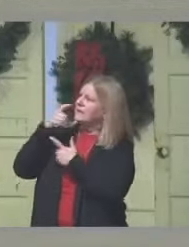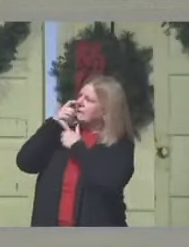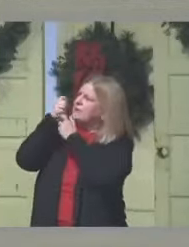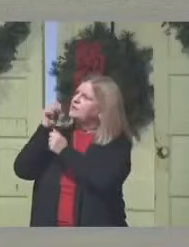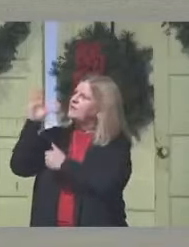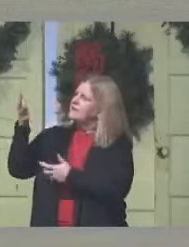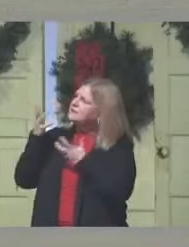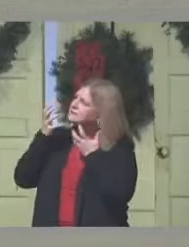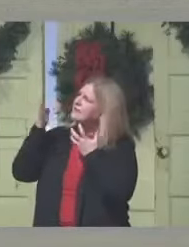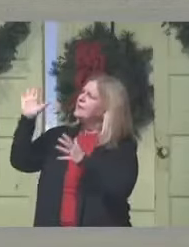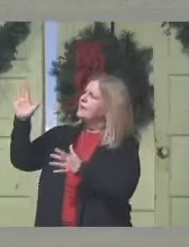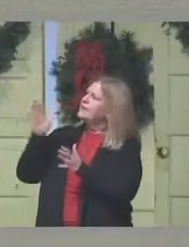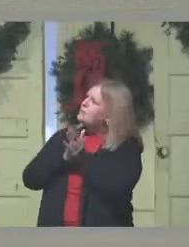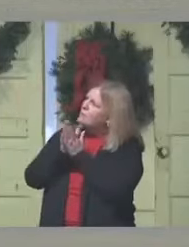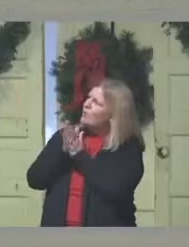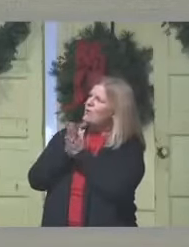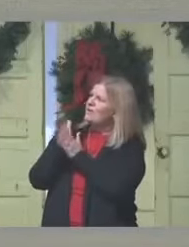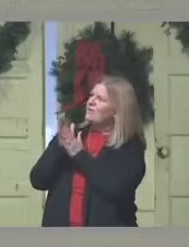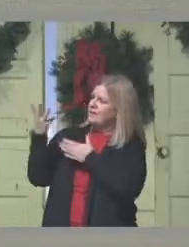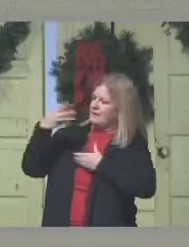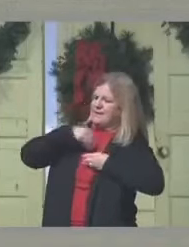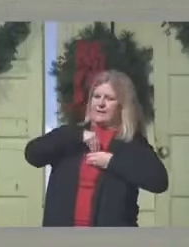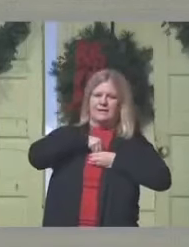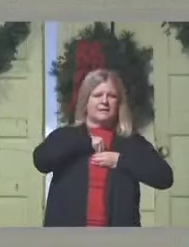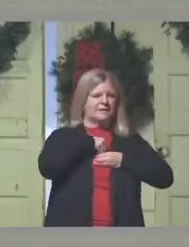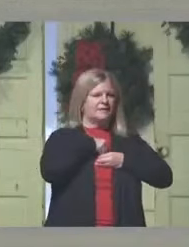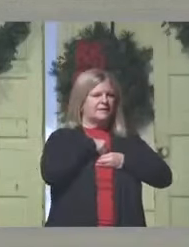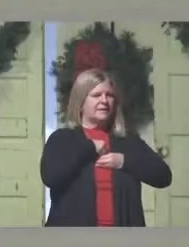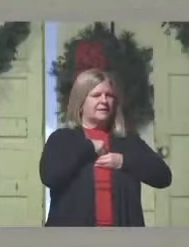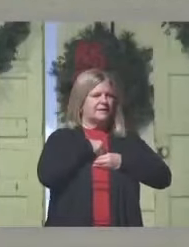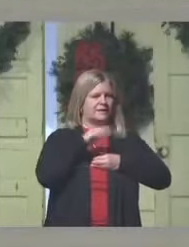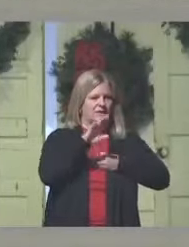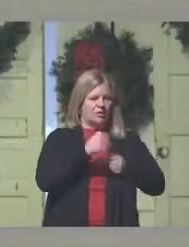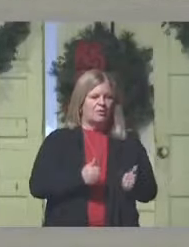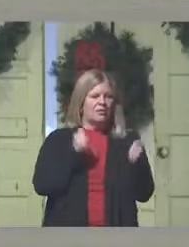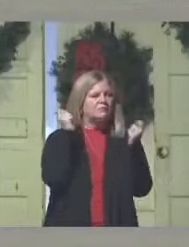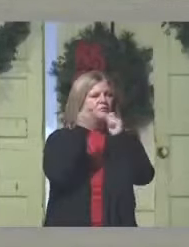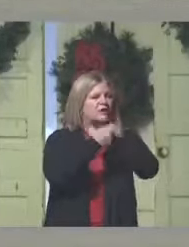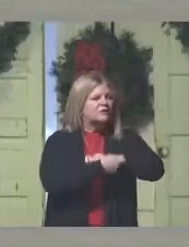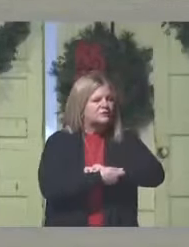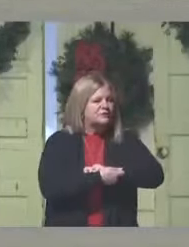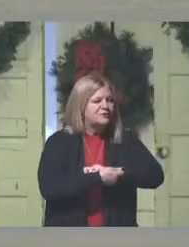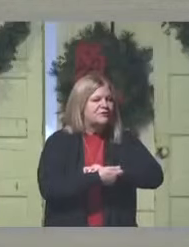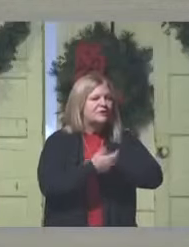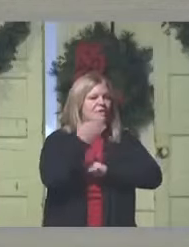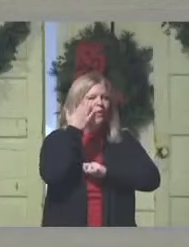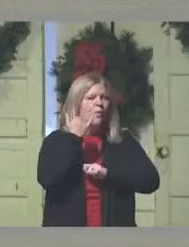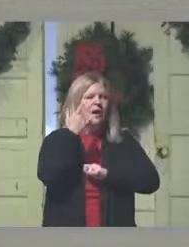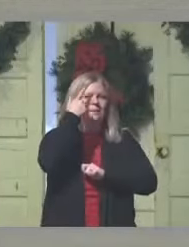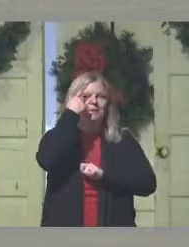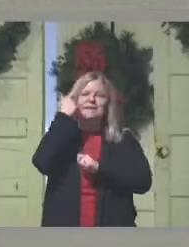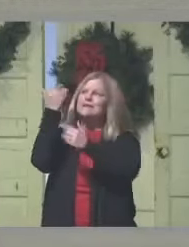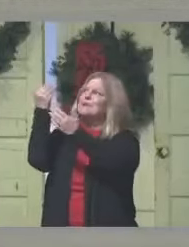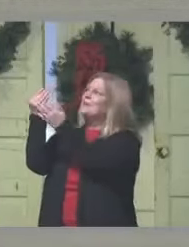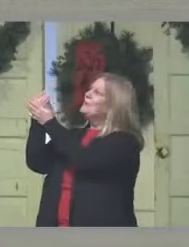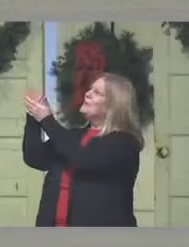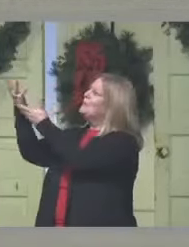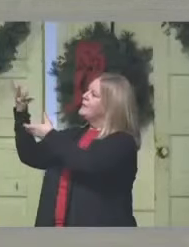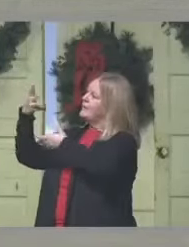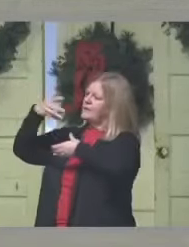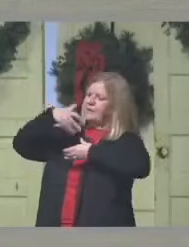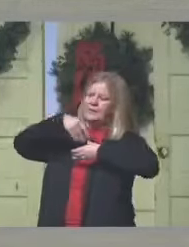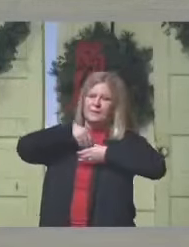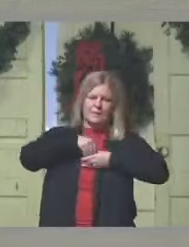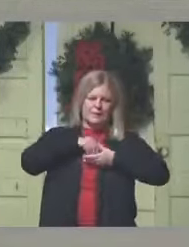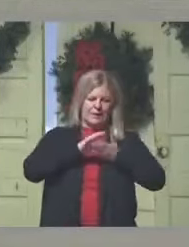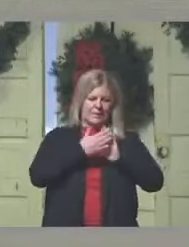his desires, his motives. Your life was changed because a new someone came to live in you,